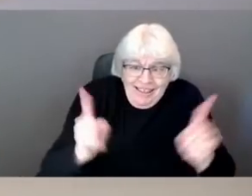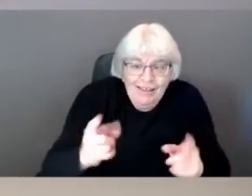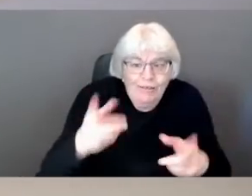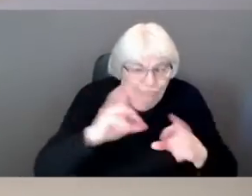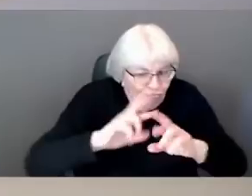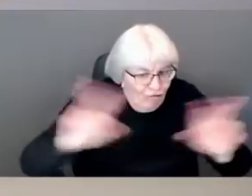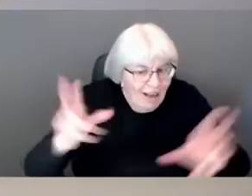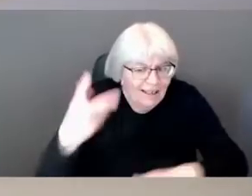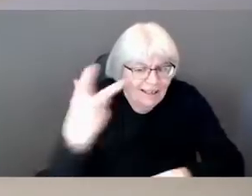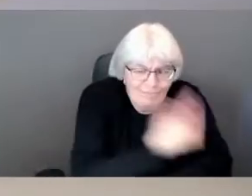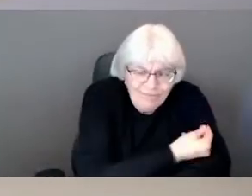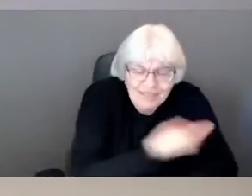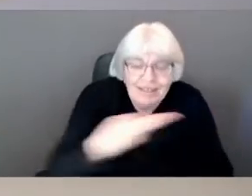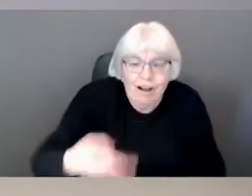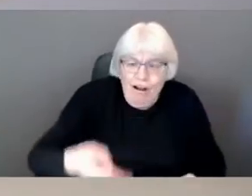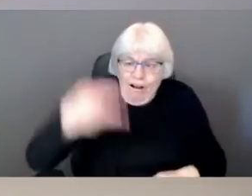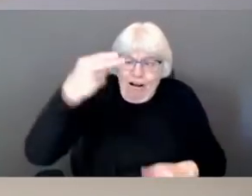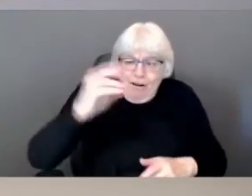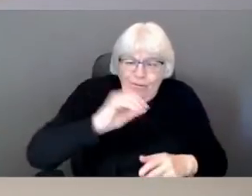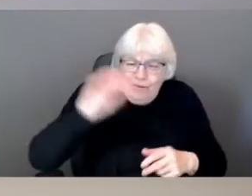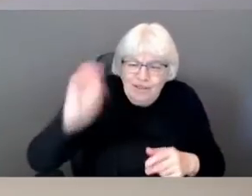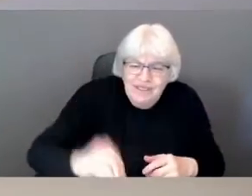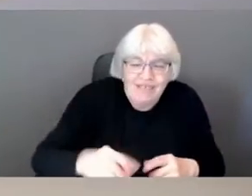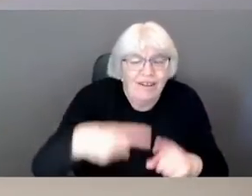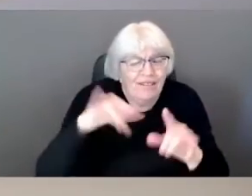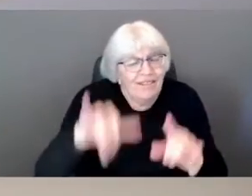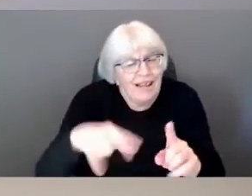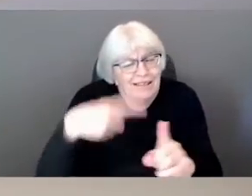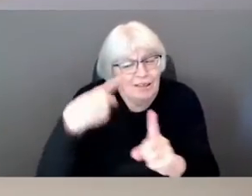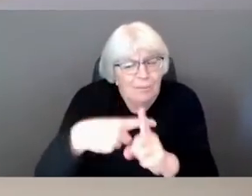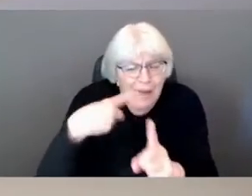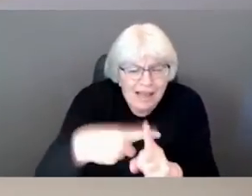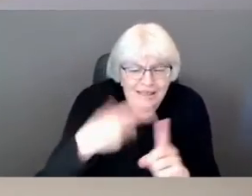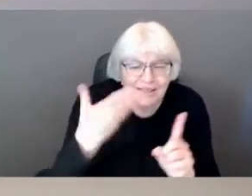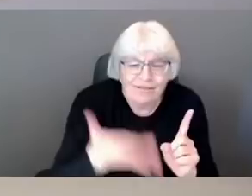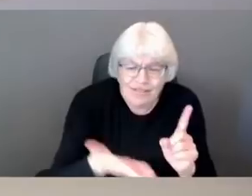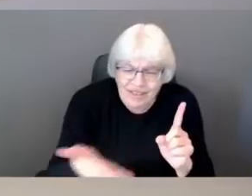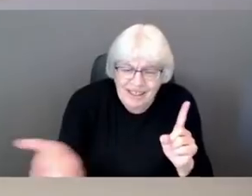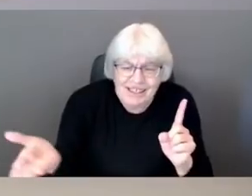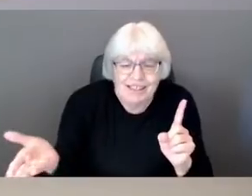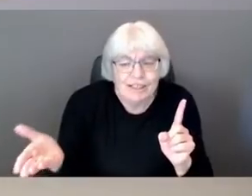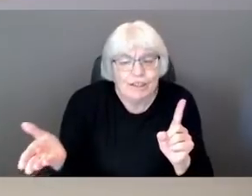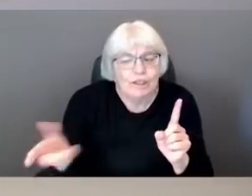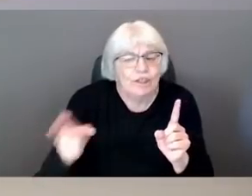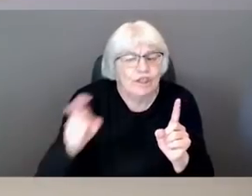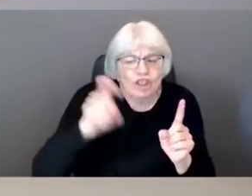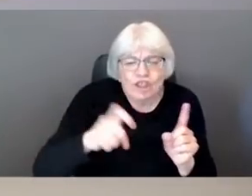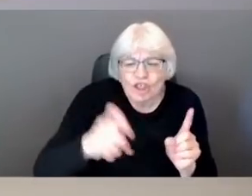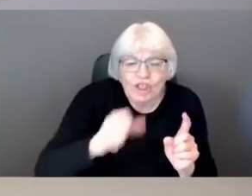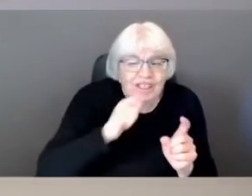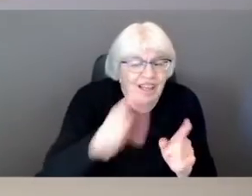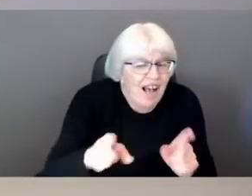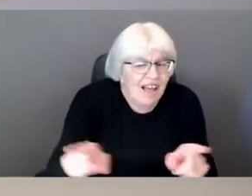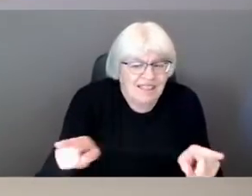So these are all really good things that mean that we should not have to do the same kind of circuit breaker